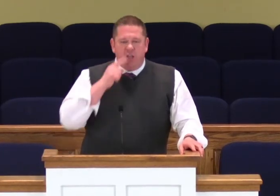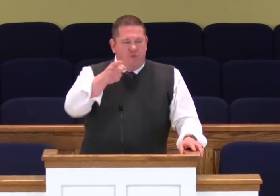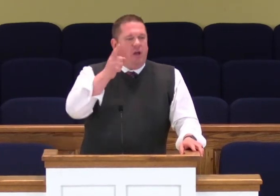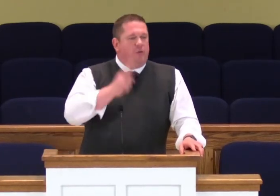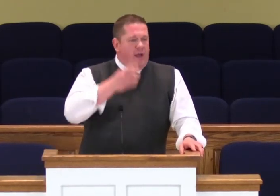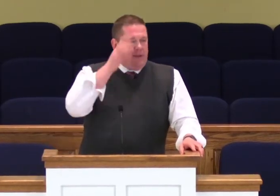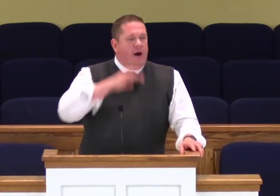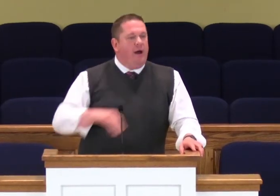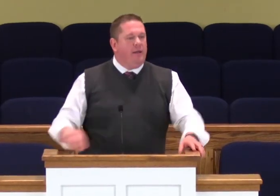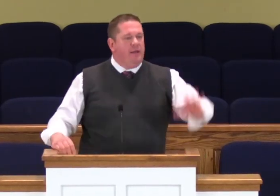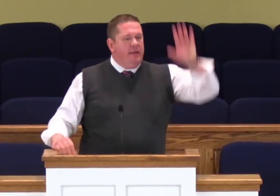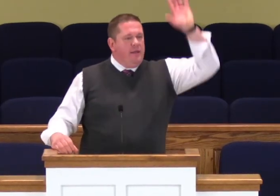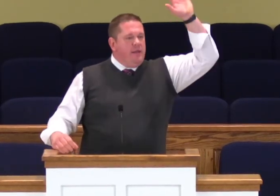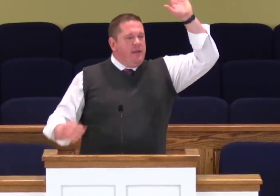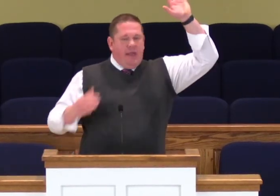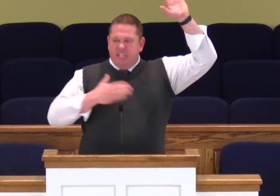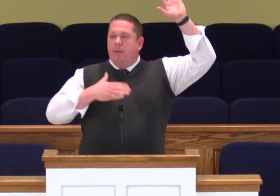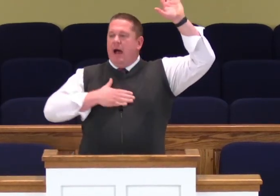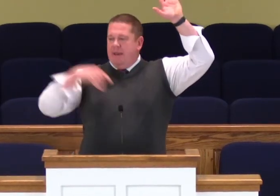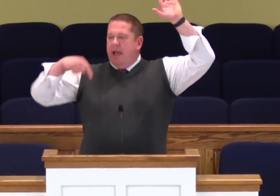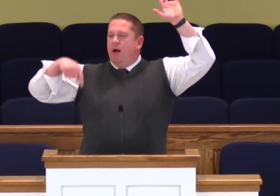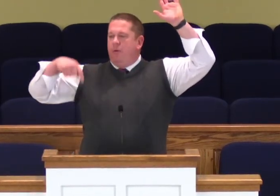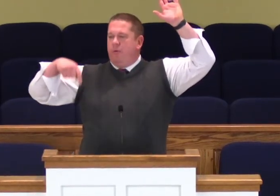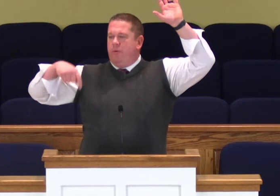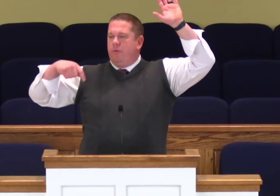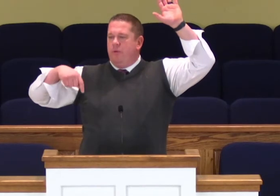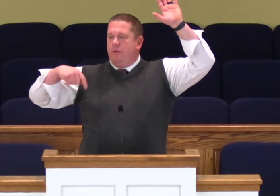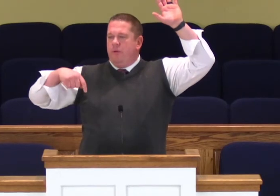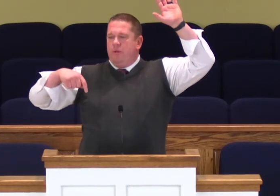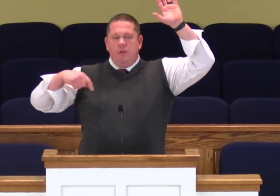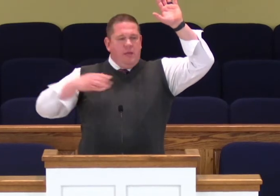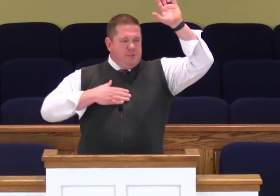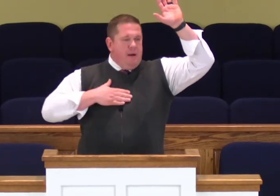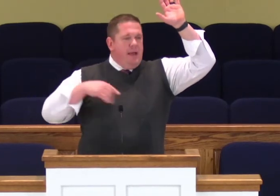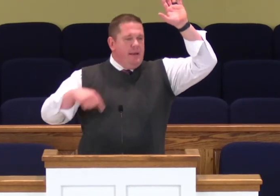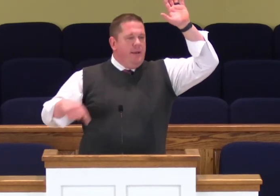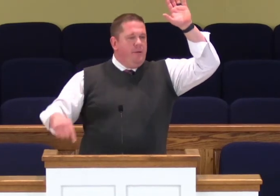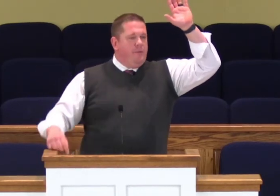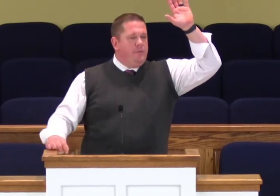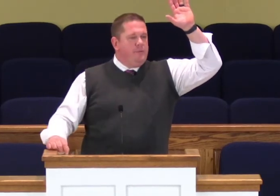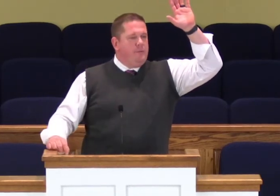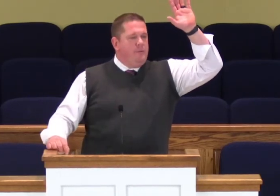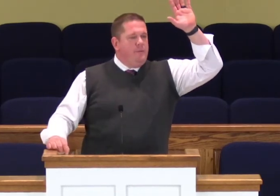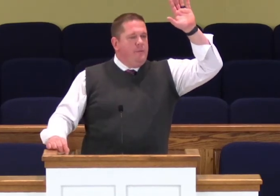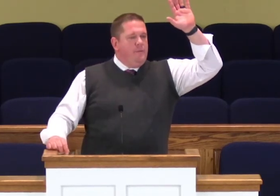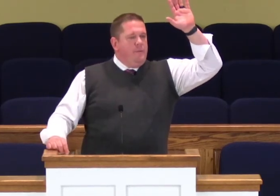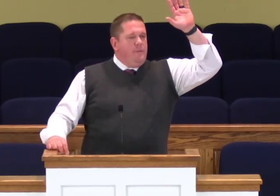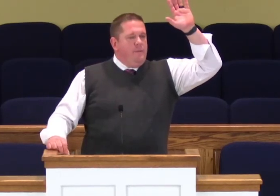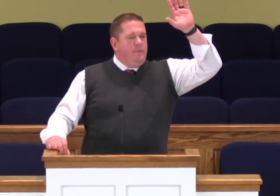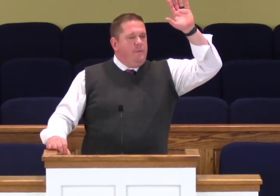He's saying, you've got the right God, and he's mine now. He's mine now.